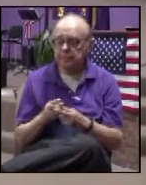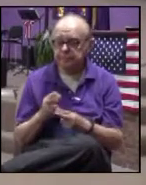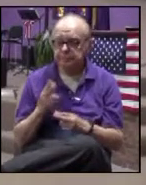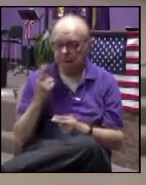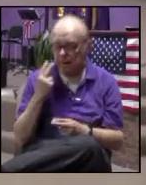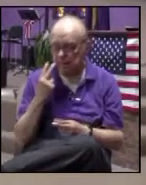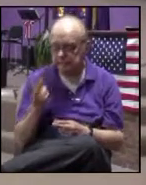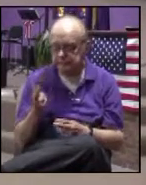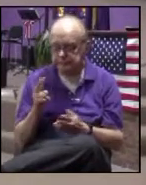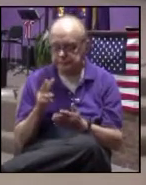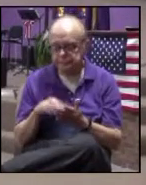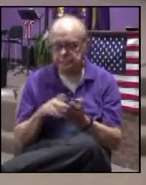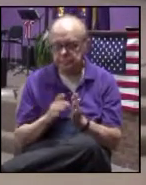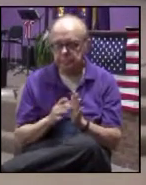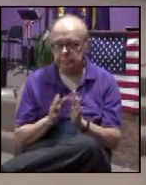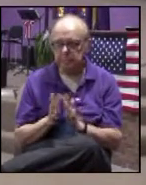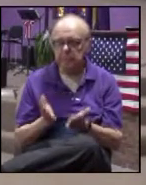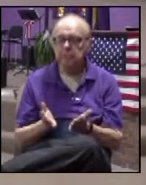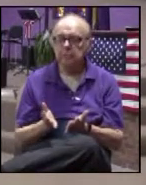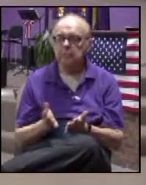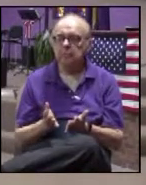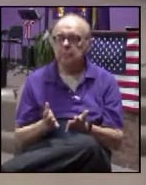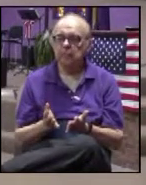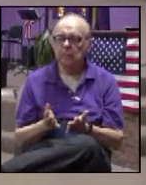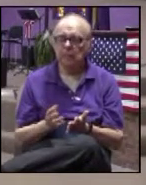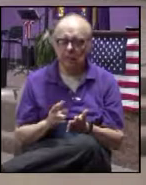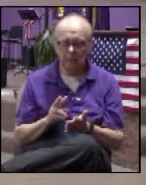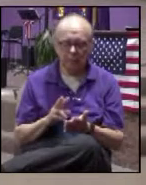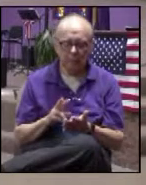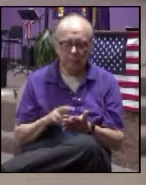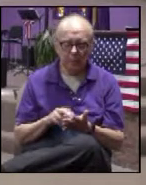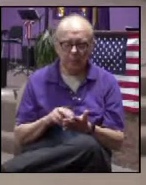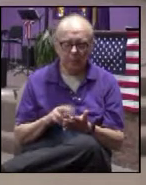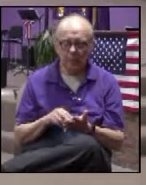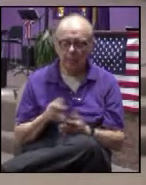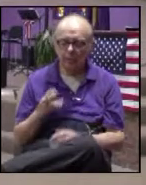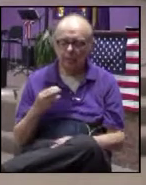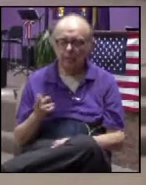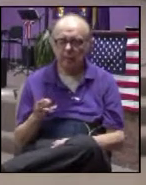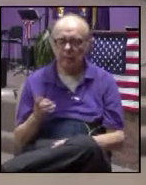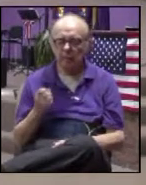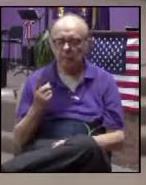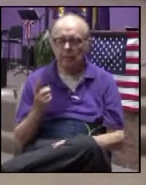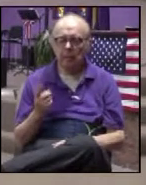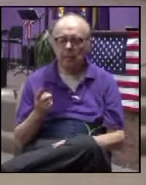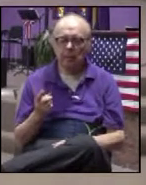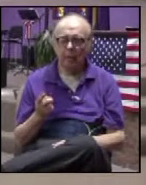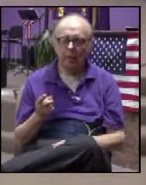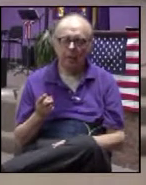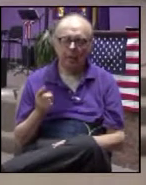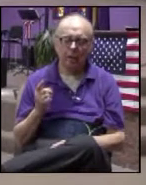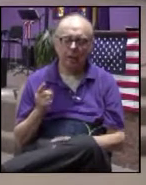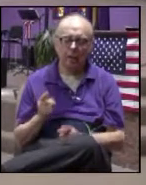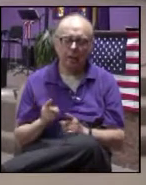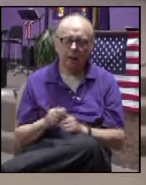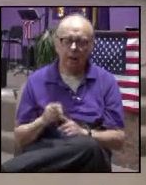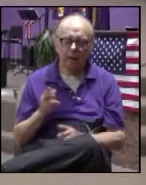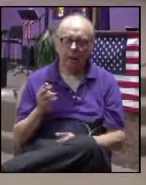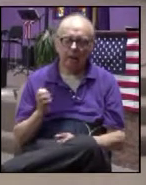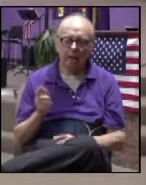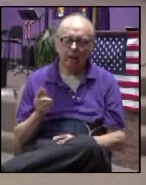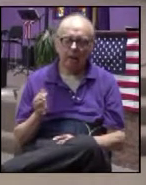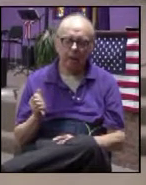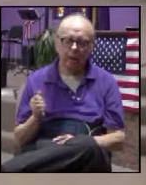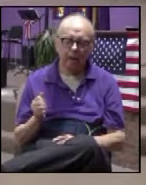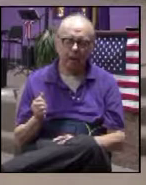you read in the Bible or read history. You'll recognize one of them as Hela, which is not in the Bible, but